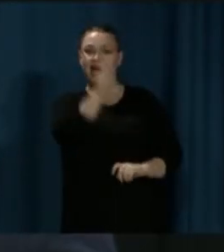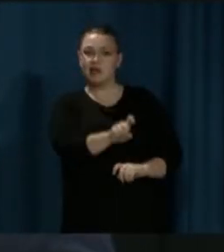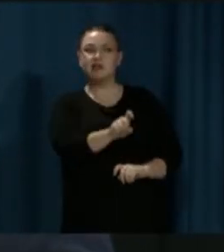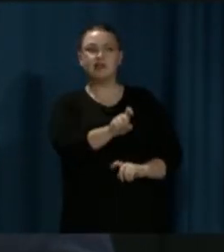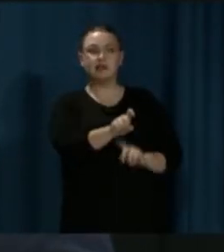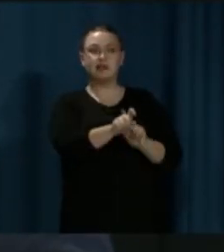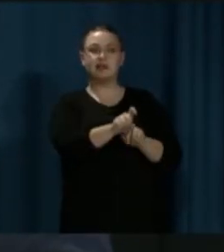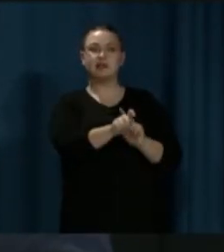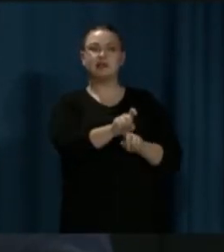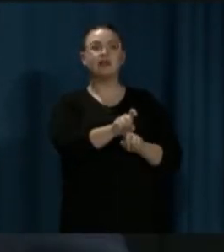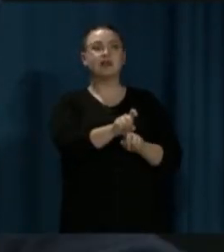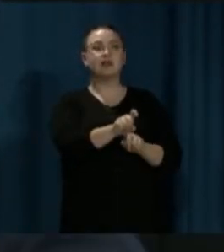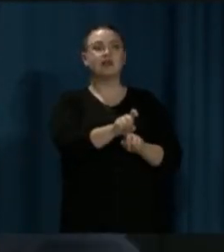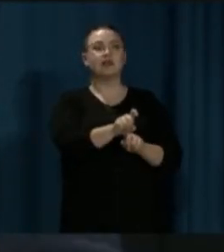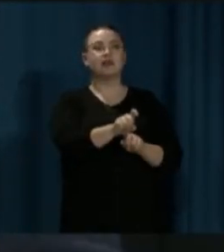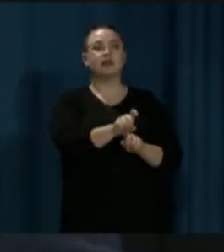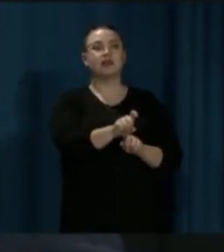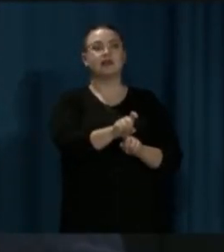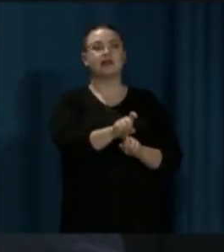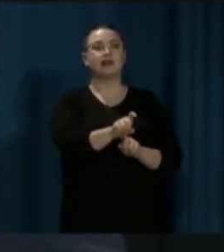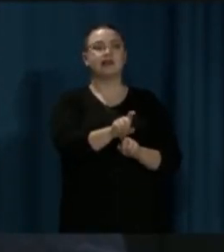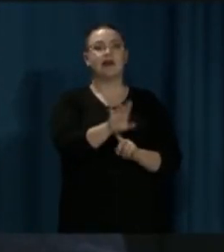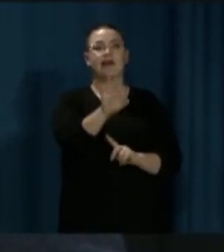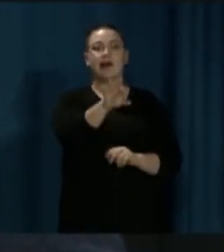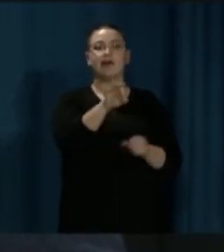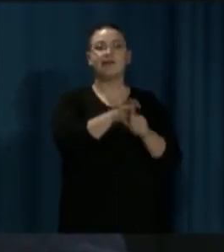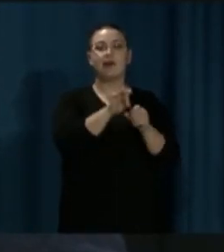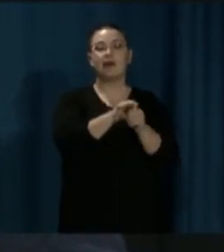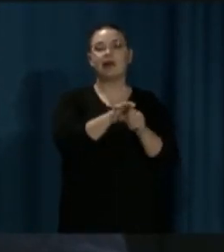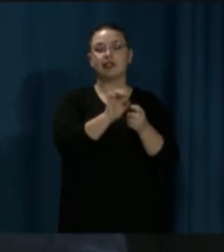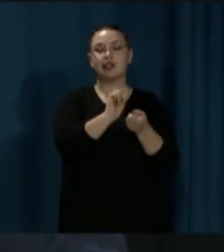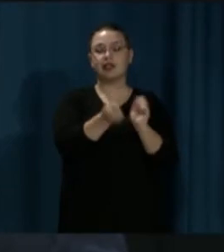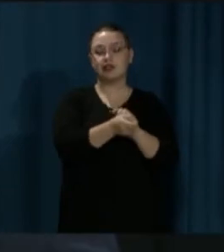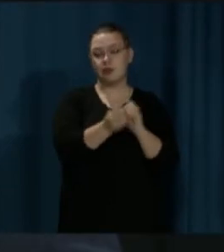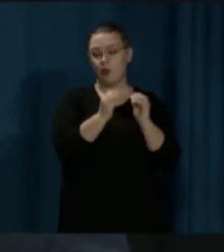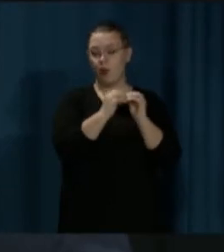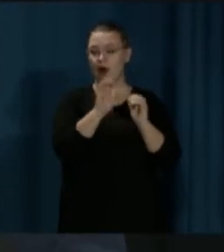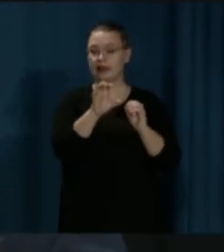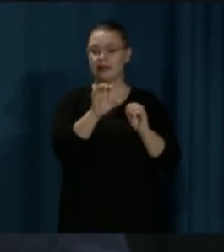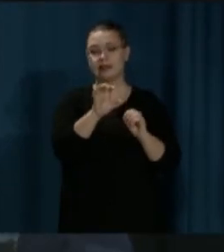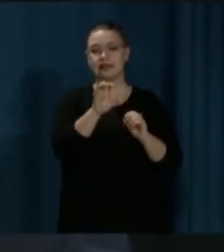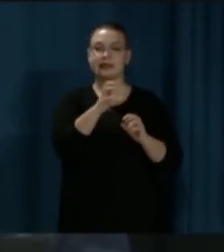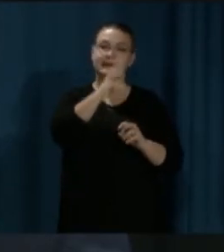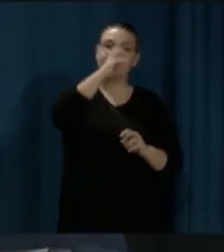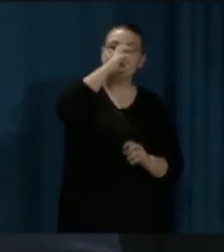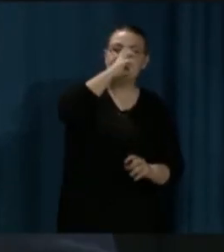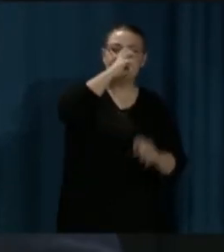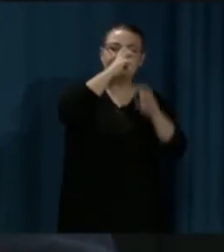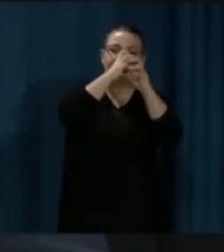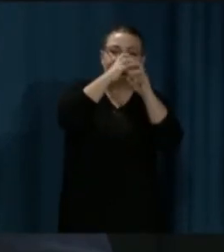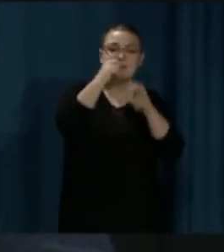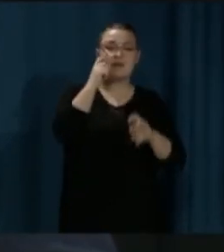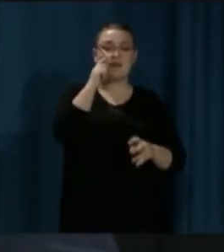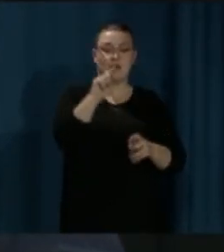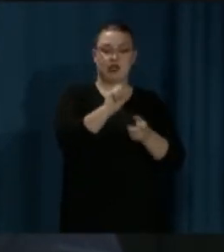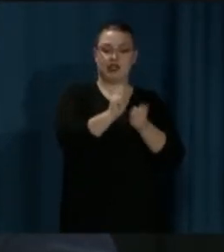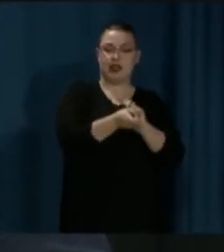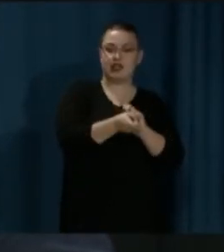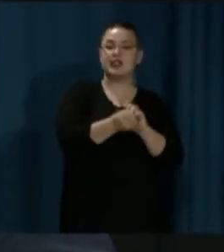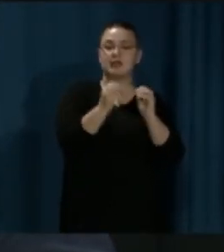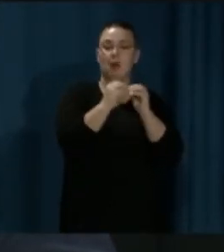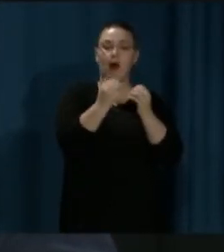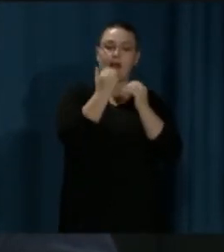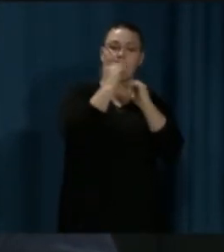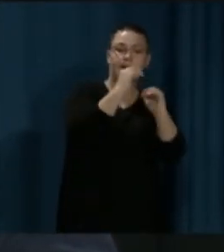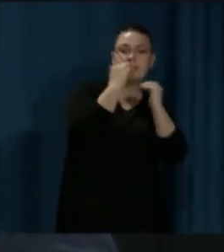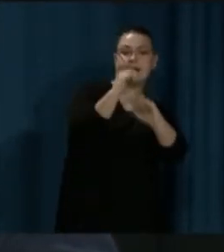more, I should say, they were more, what's the right word, stringent or more restrictive in terms of some of the changes in a state